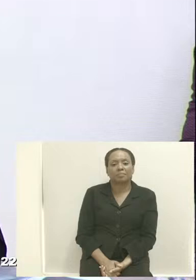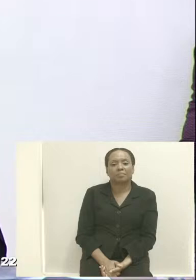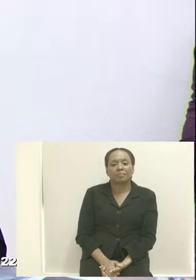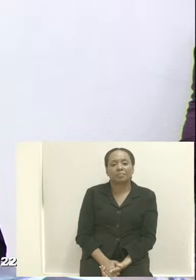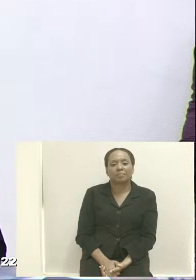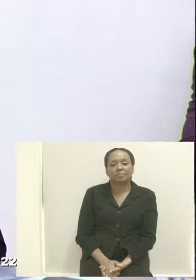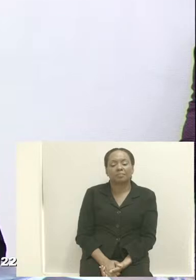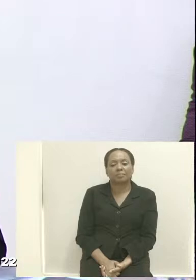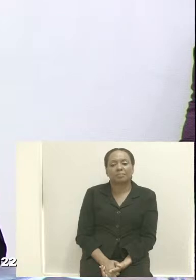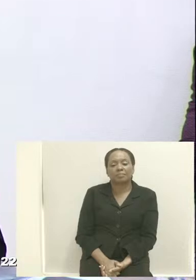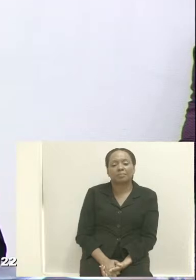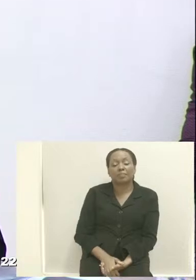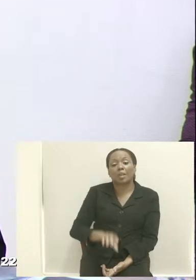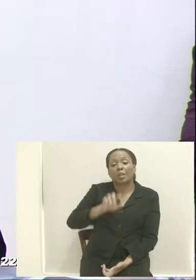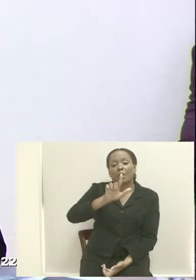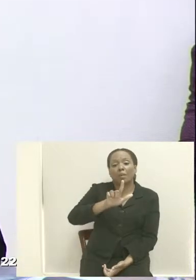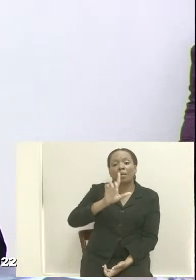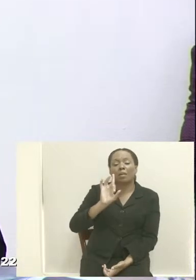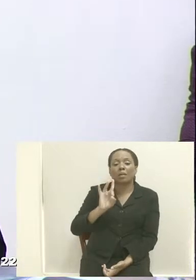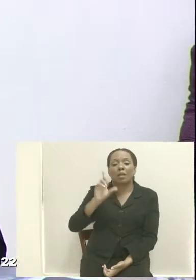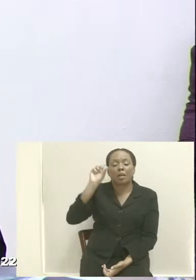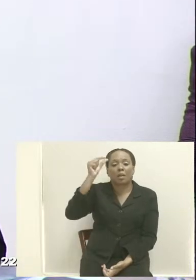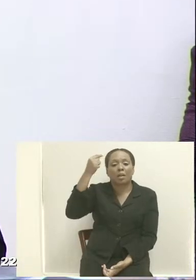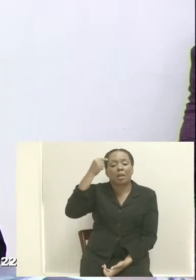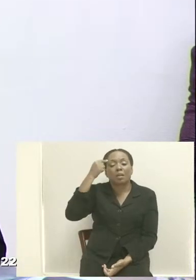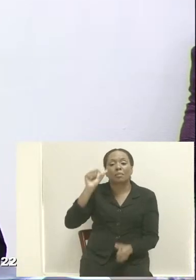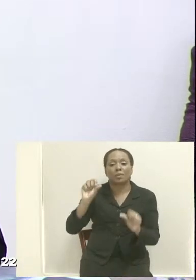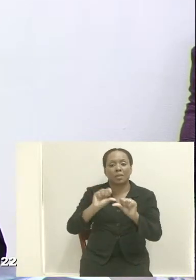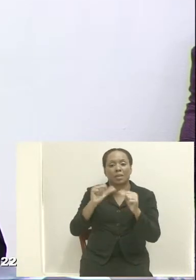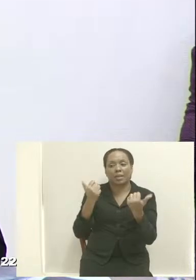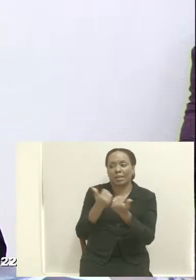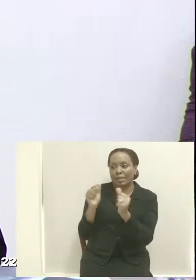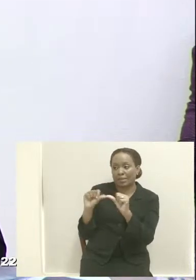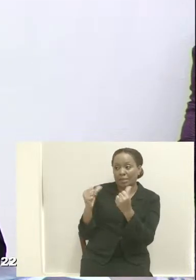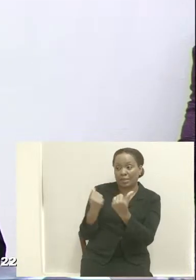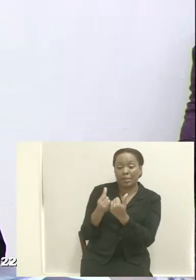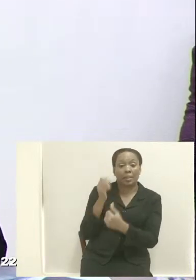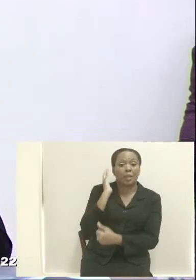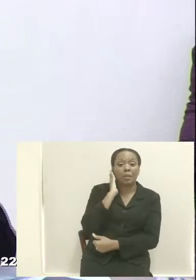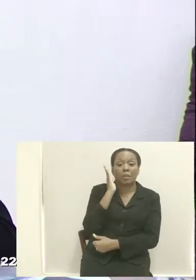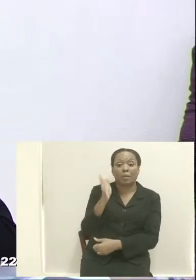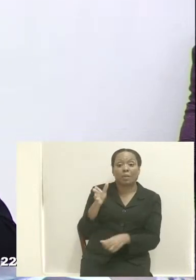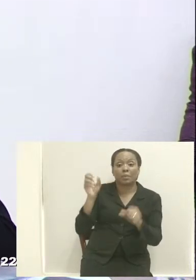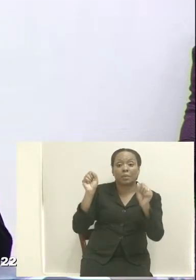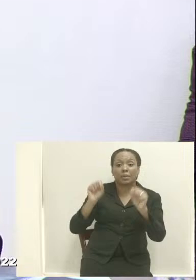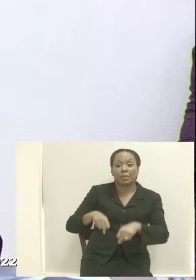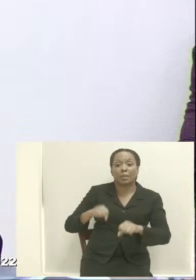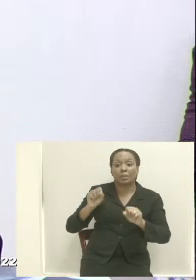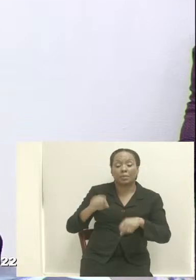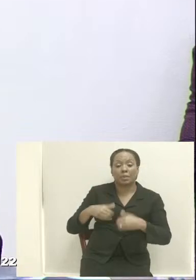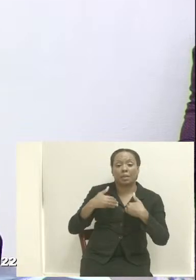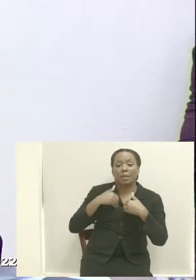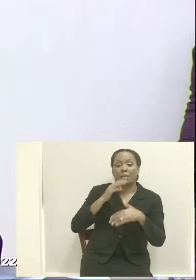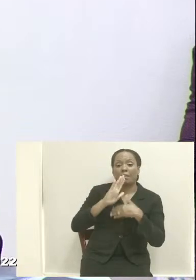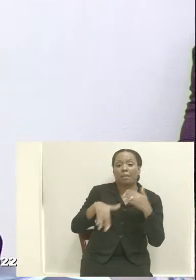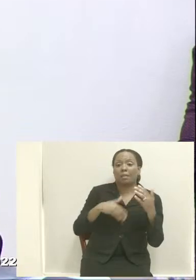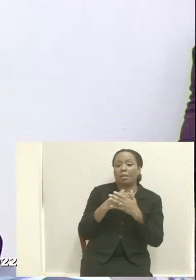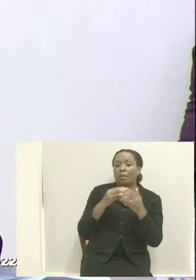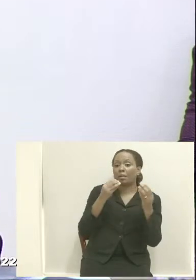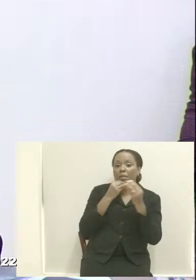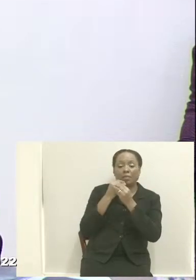this process to be able to submit their information and the required documents into a single port of